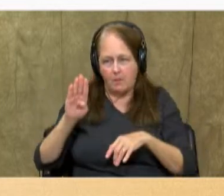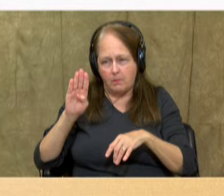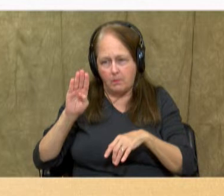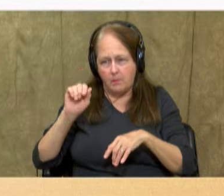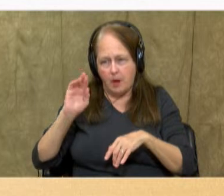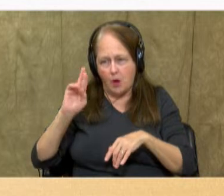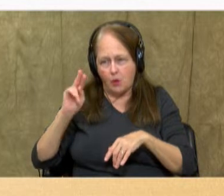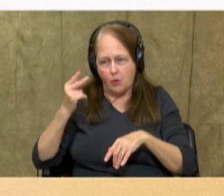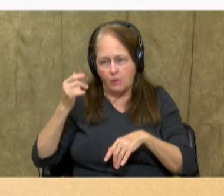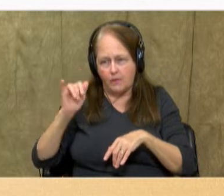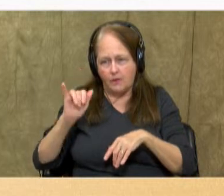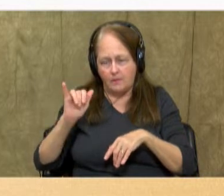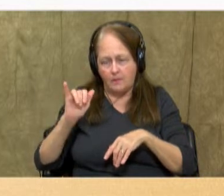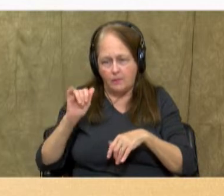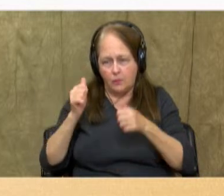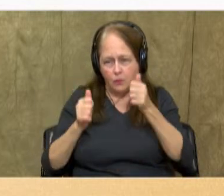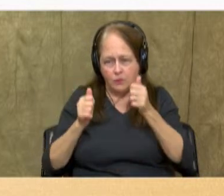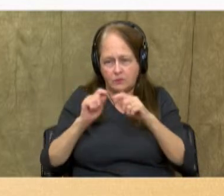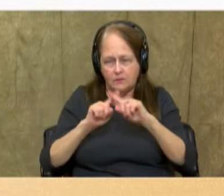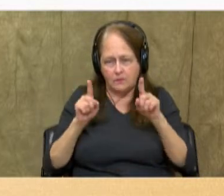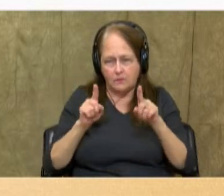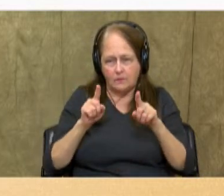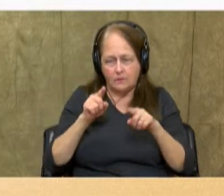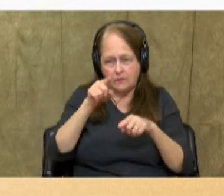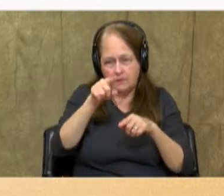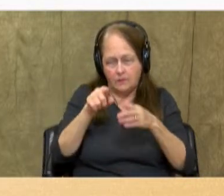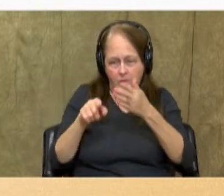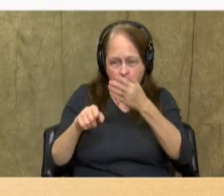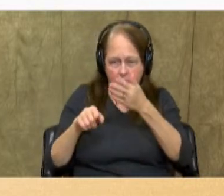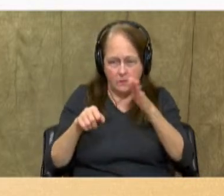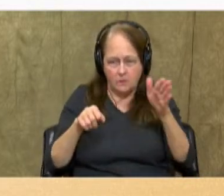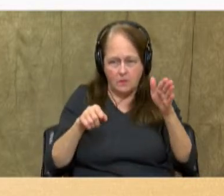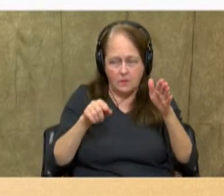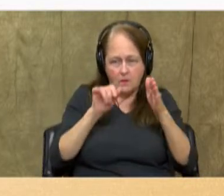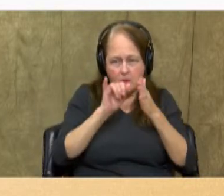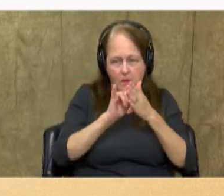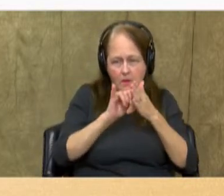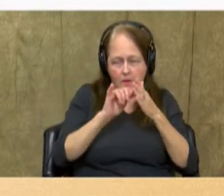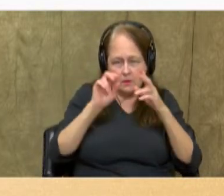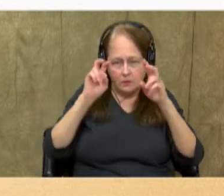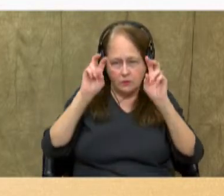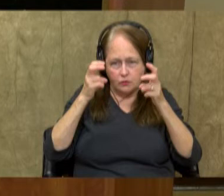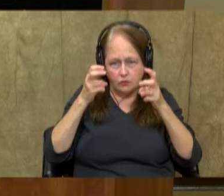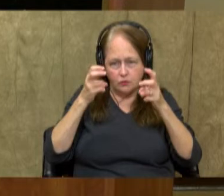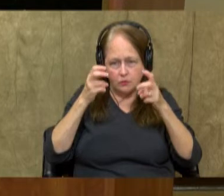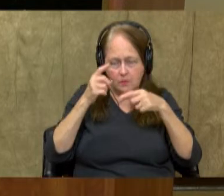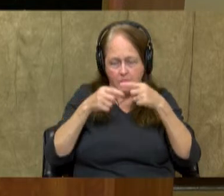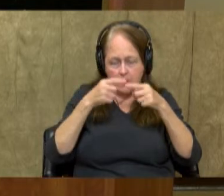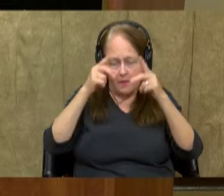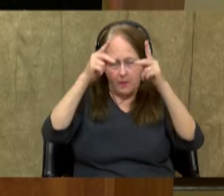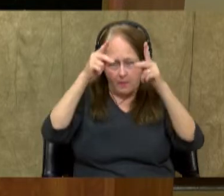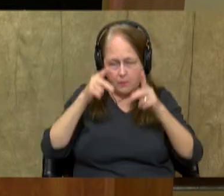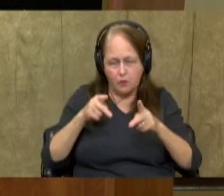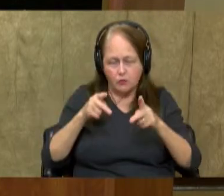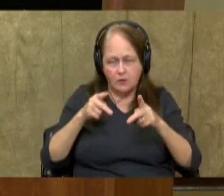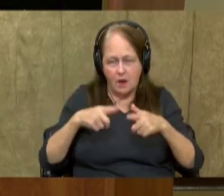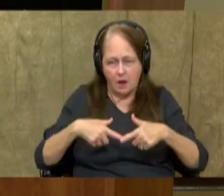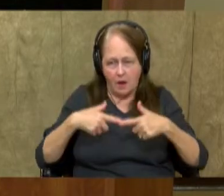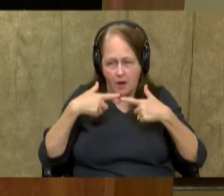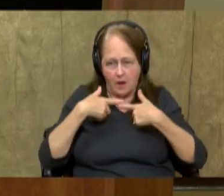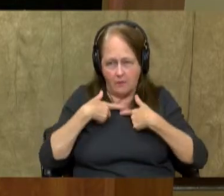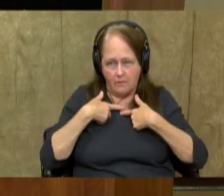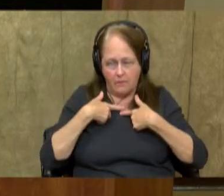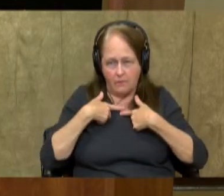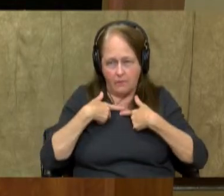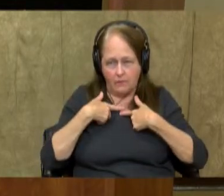biography? Well, we know that an autobiography is written by the subject, meaning the person's actual life that we're talking